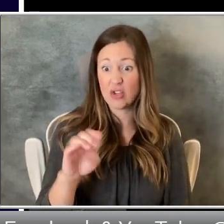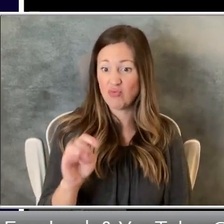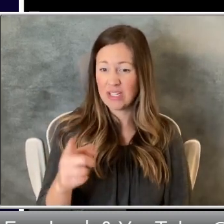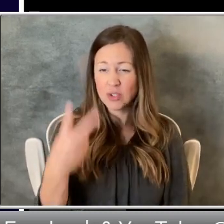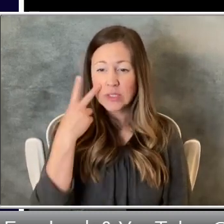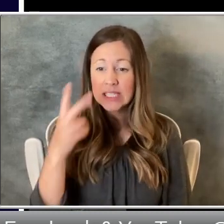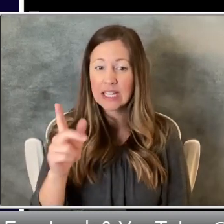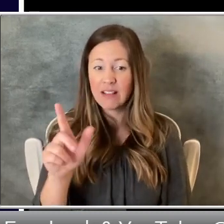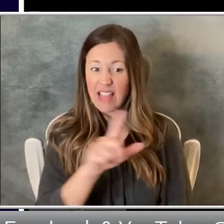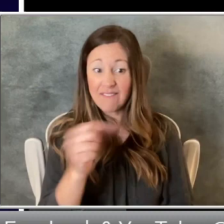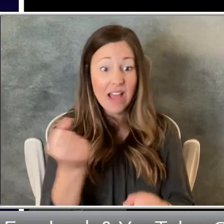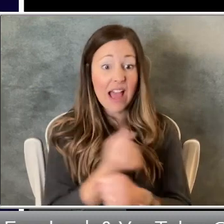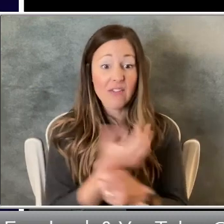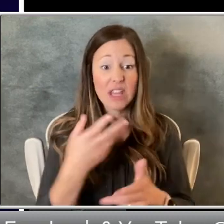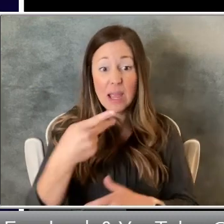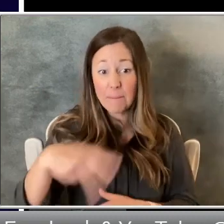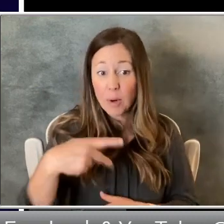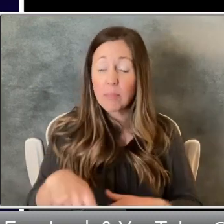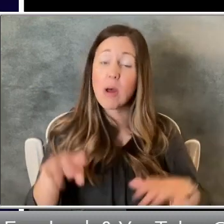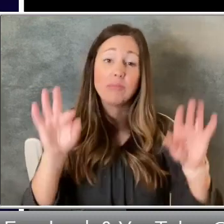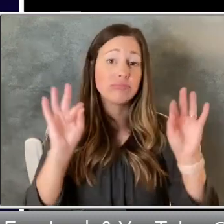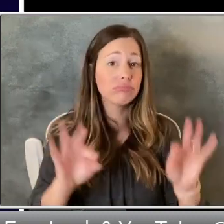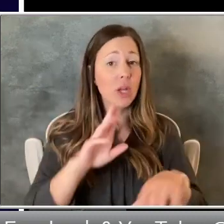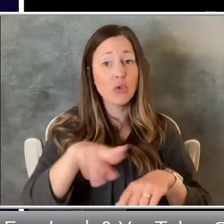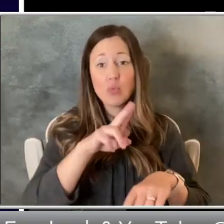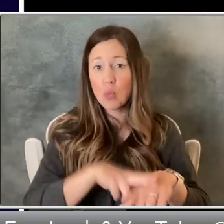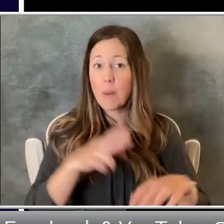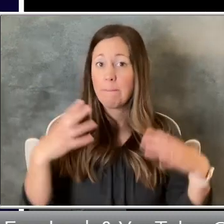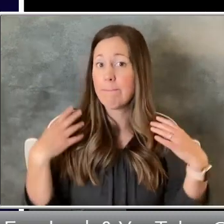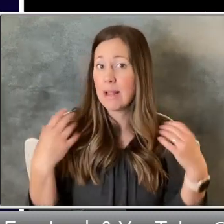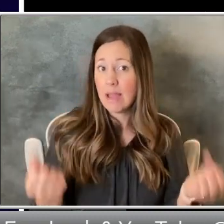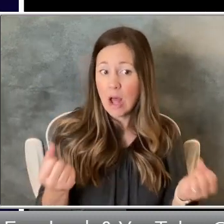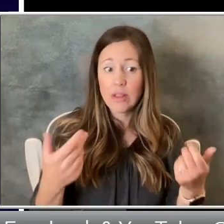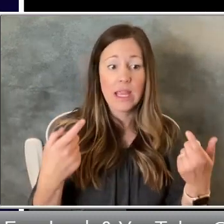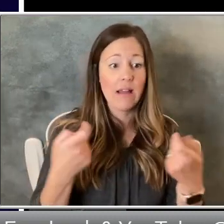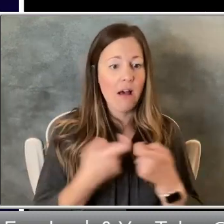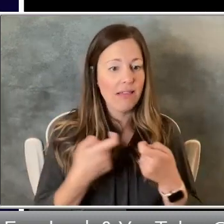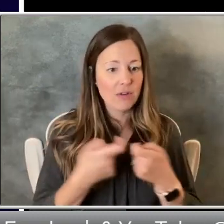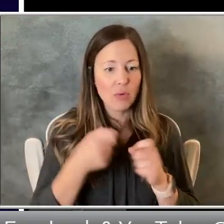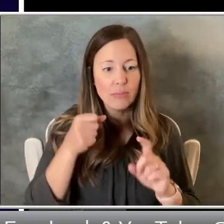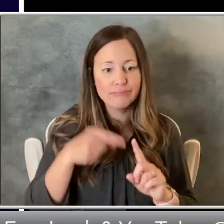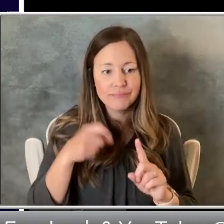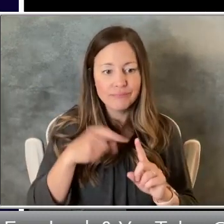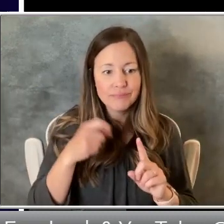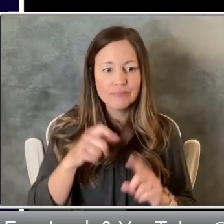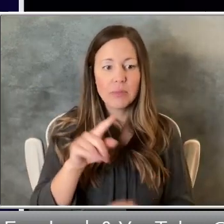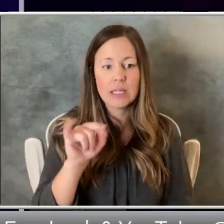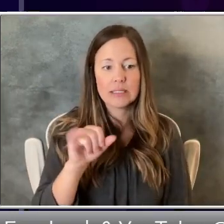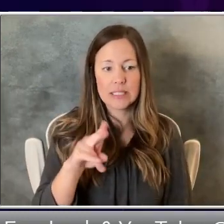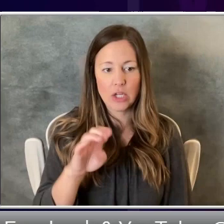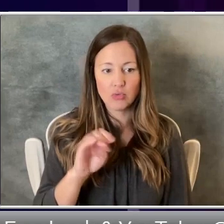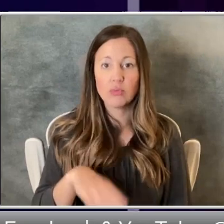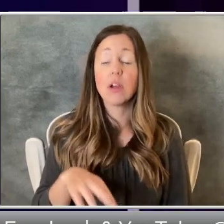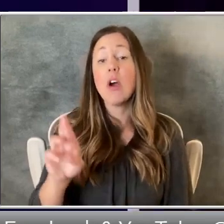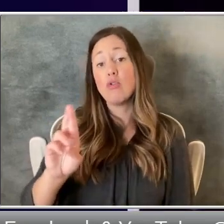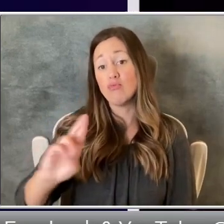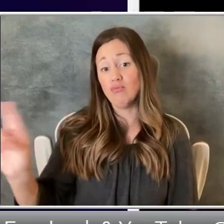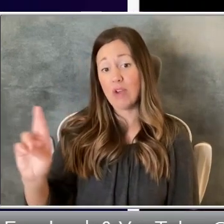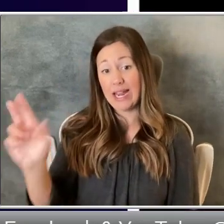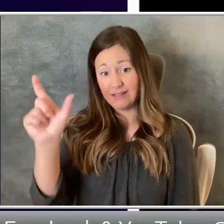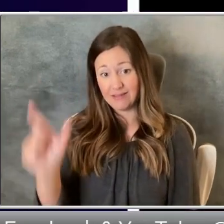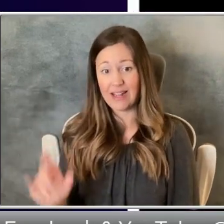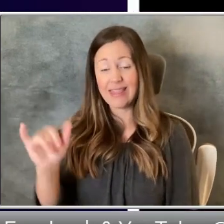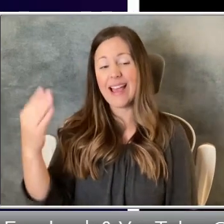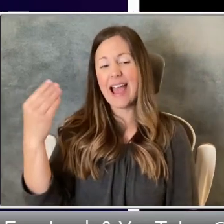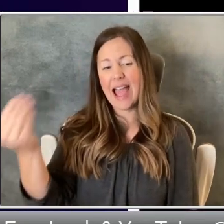purplish color, which represents normal, healthy electrical tissue within the heart. Okay. On the right is an image of the outside